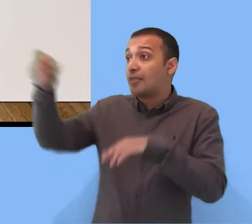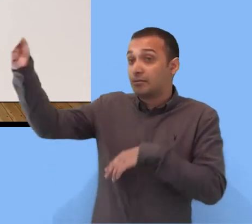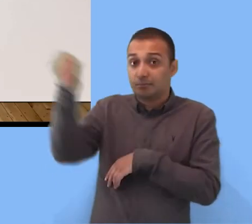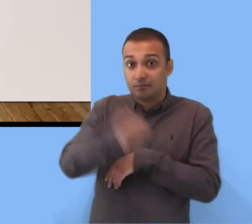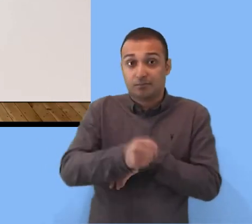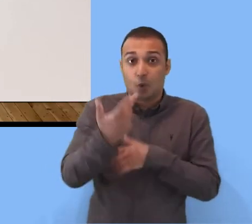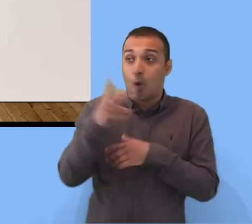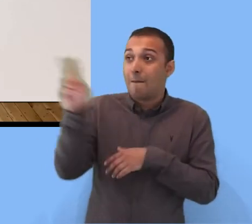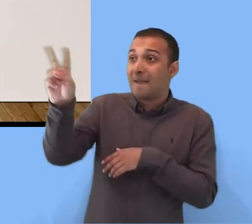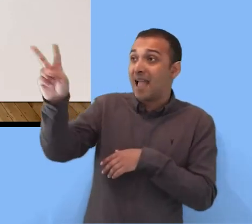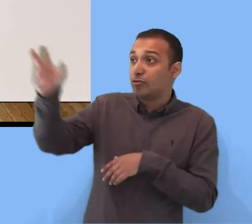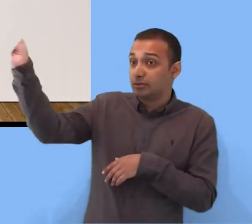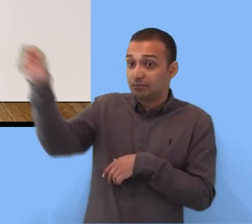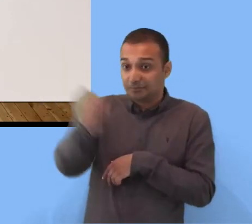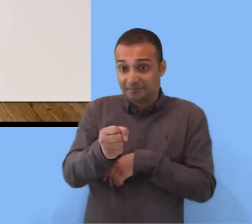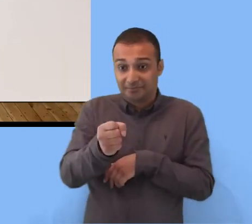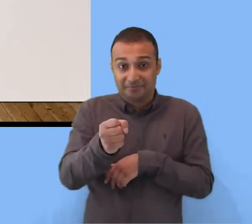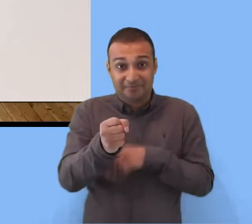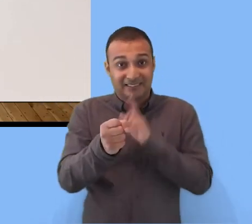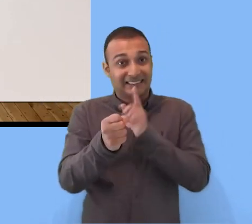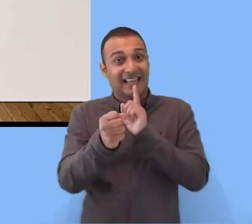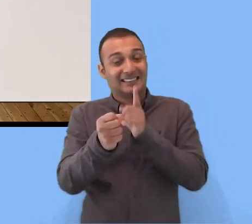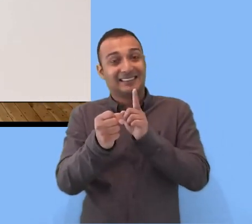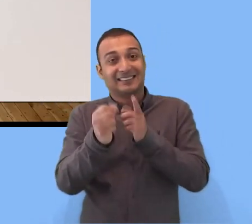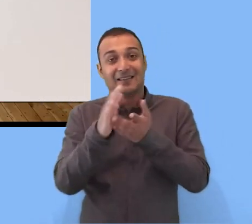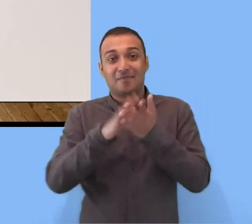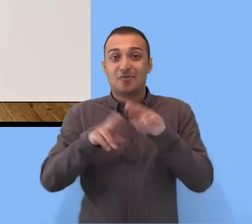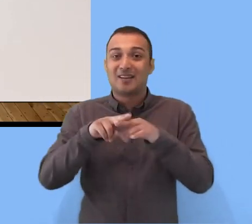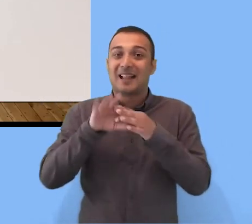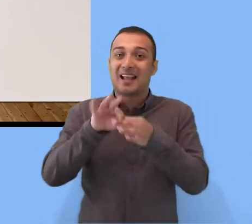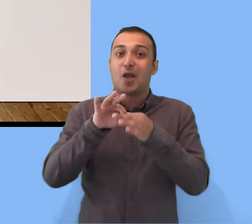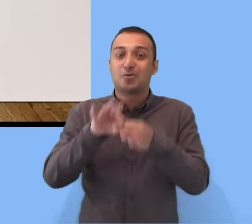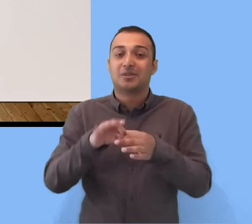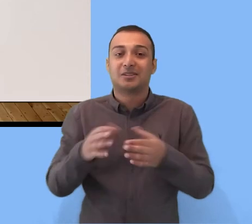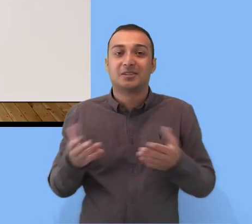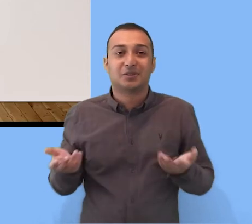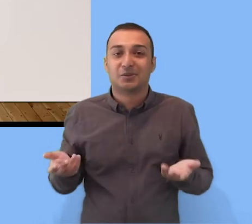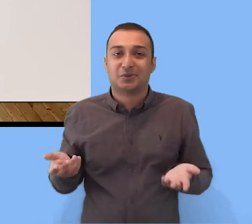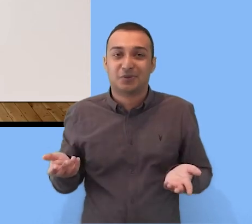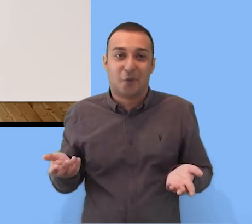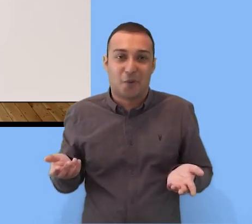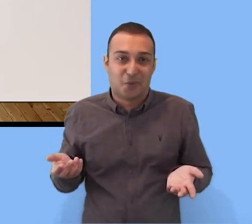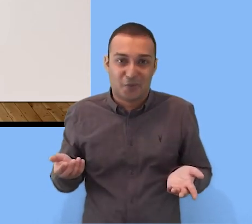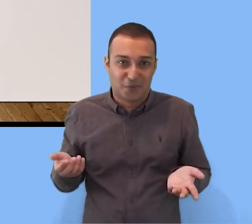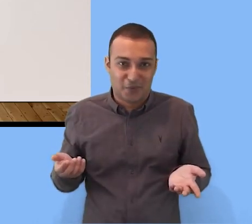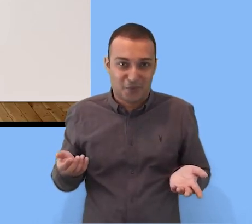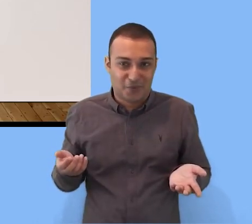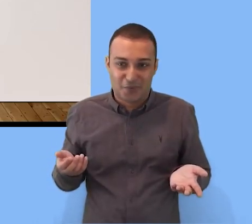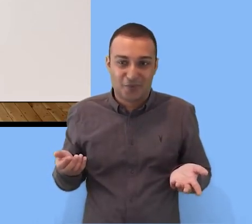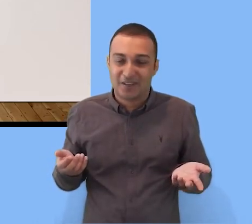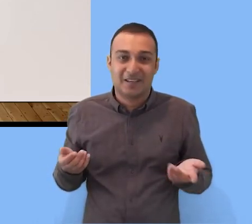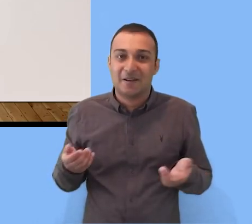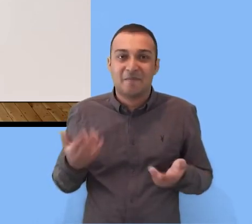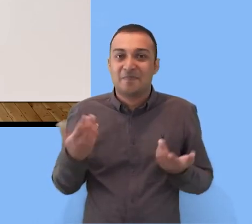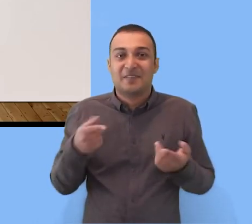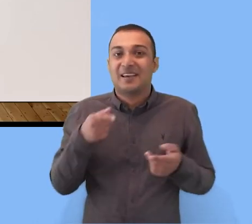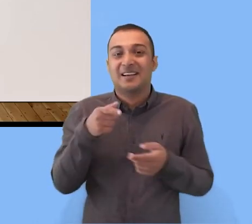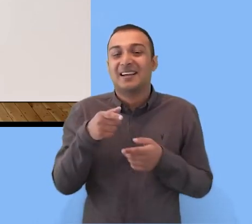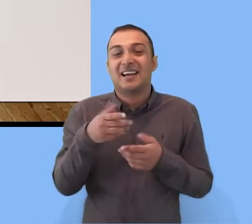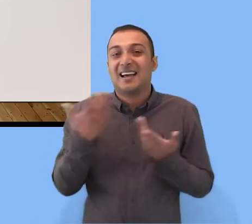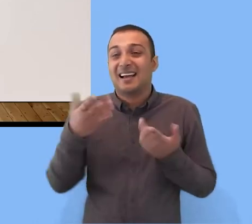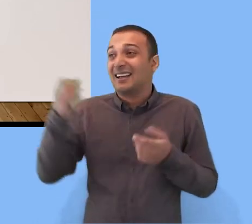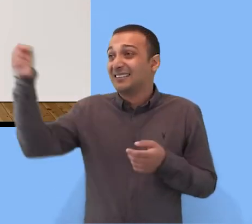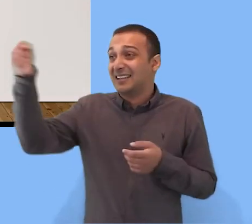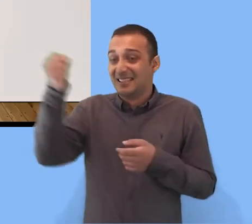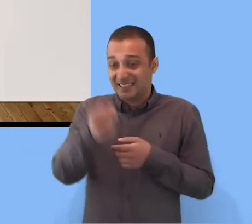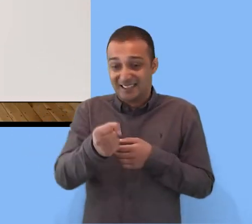not a bad place to start, but it's a very bad place to finish. Kind of like reading a scientific report in the newspaper. That will tell you some of what was